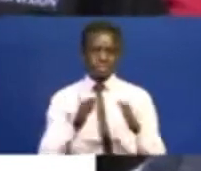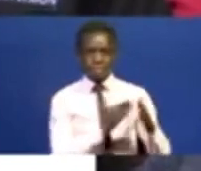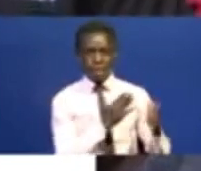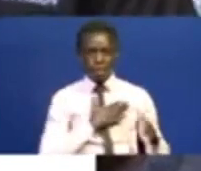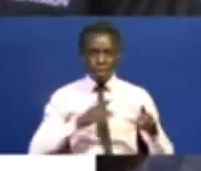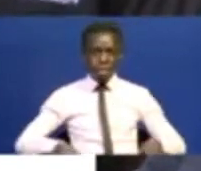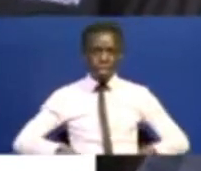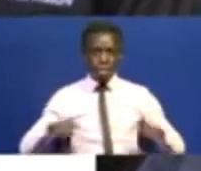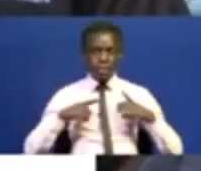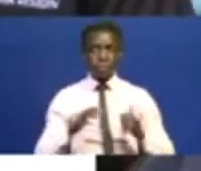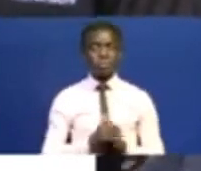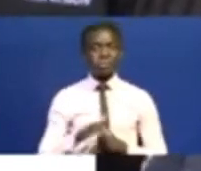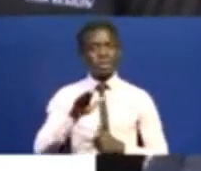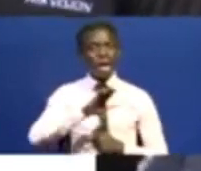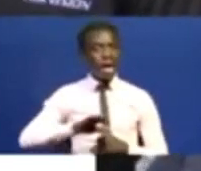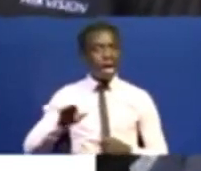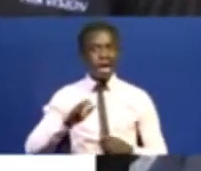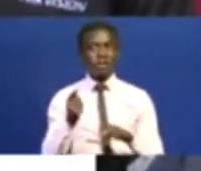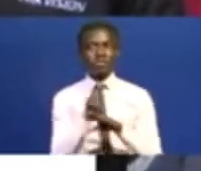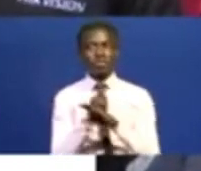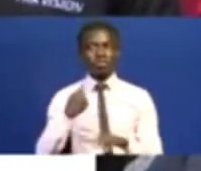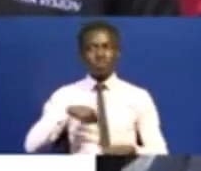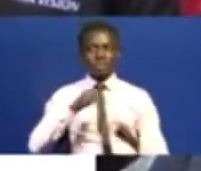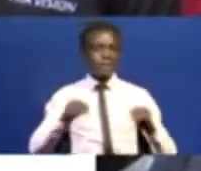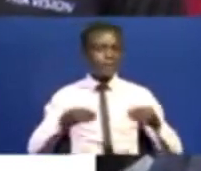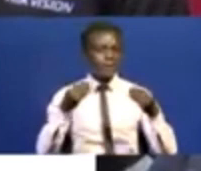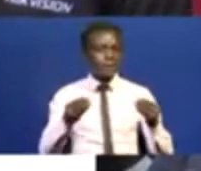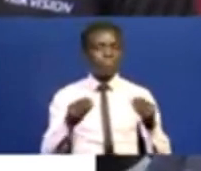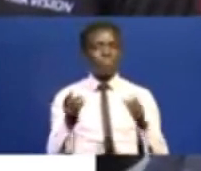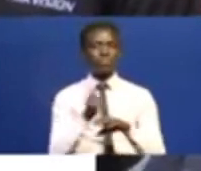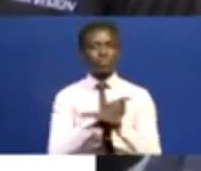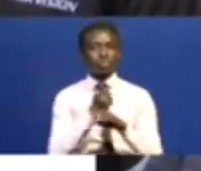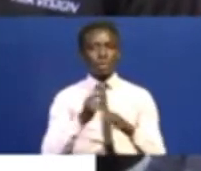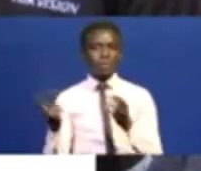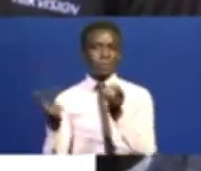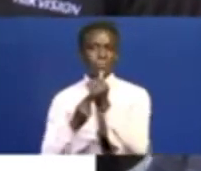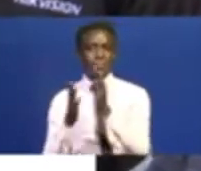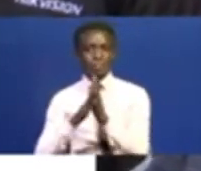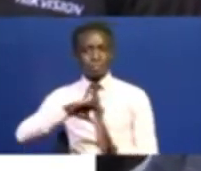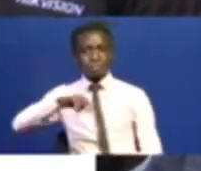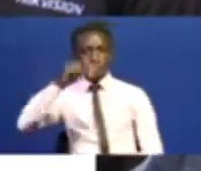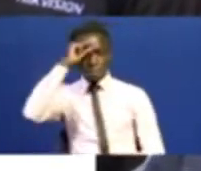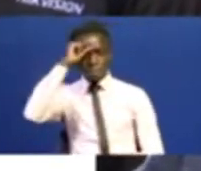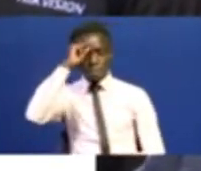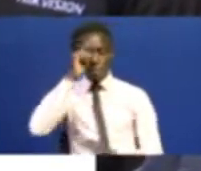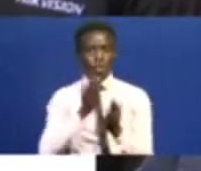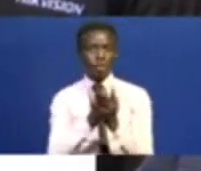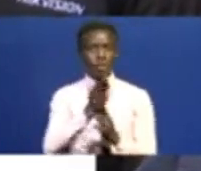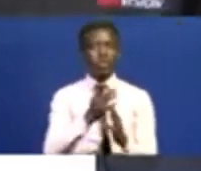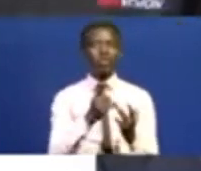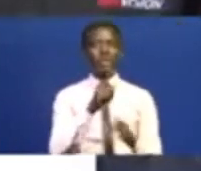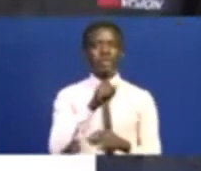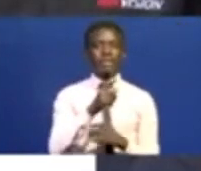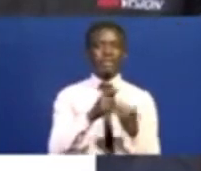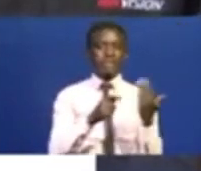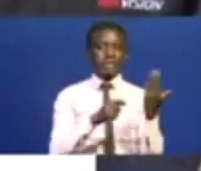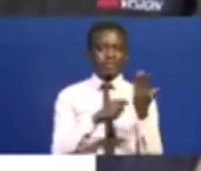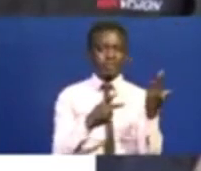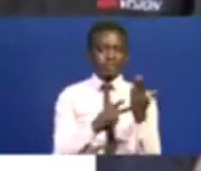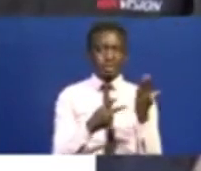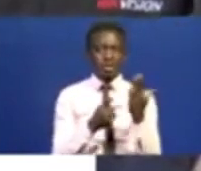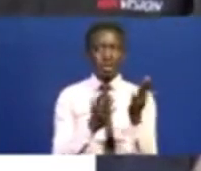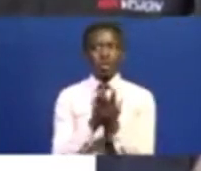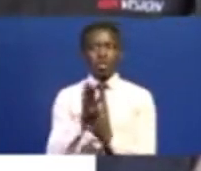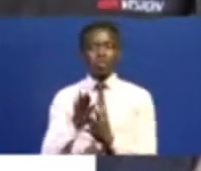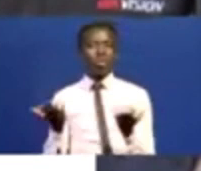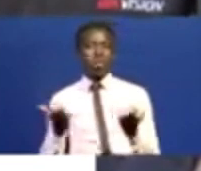terms of training, we are going to provide training in partnership with the county government, so through the TVETs, through the polytechnics. It will